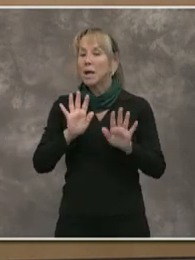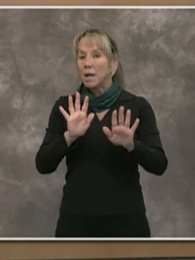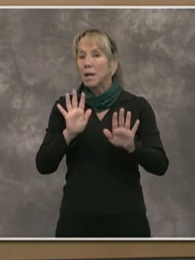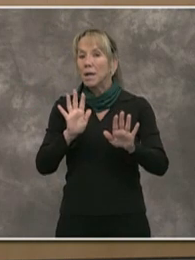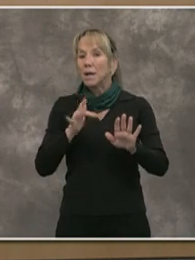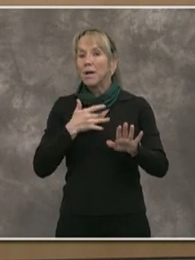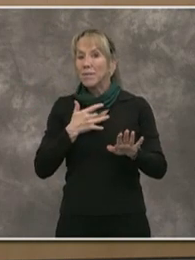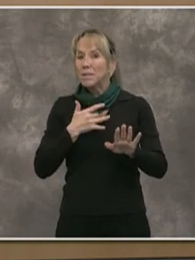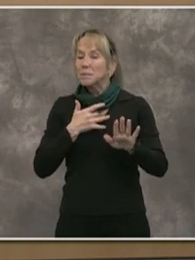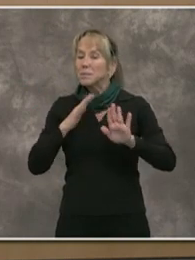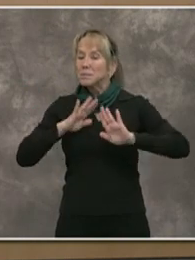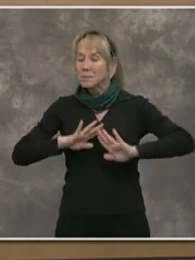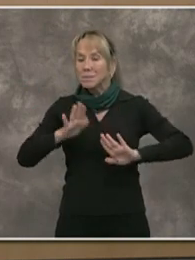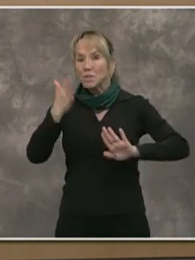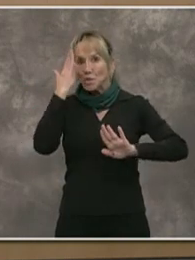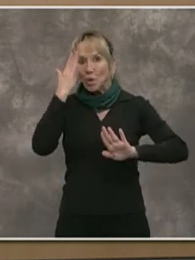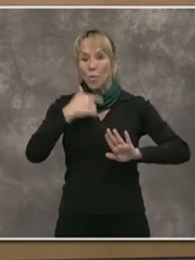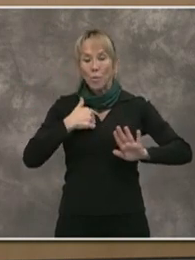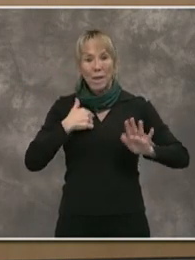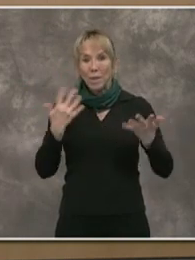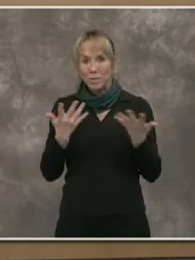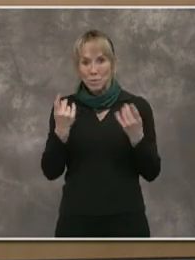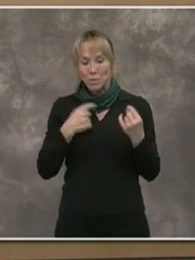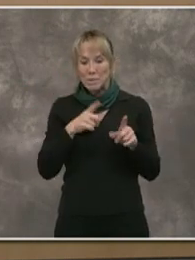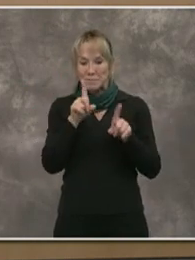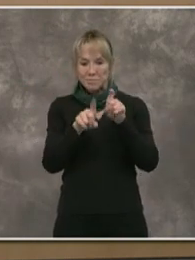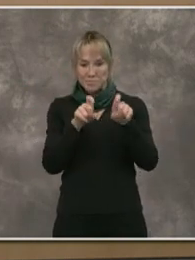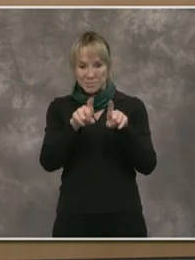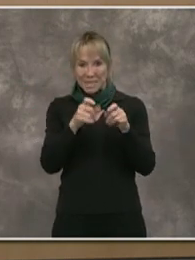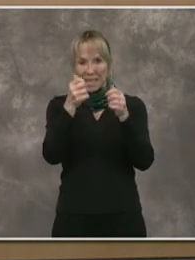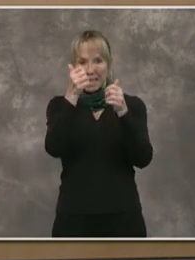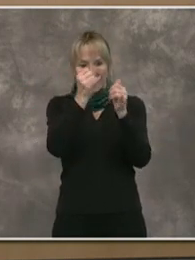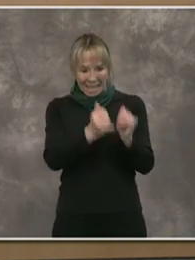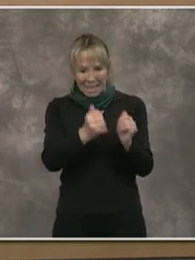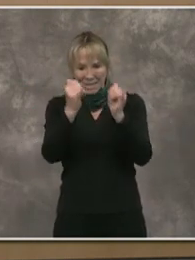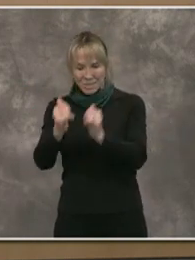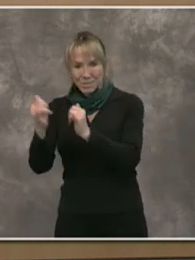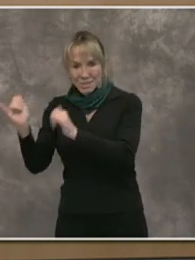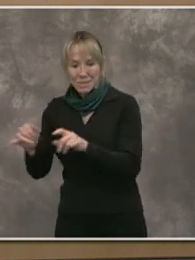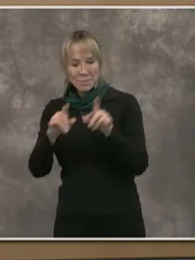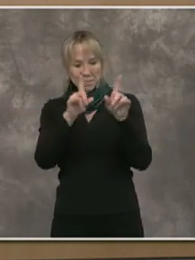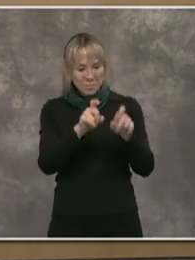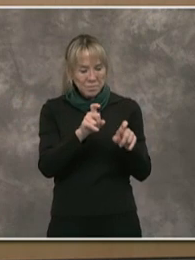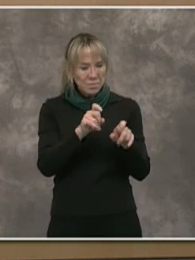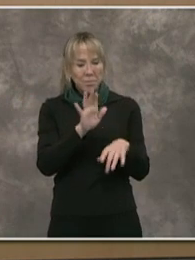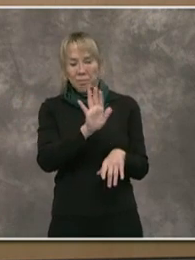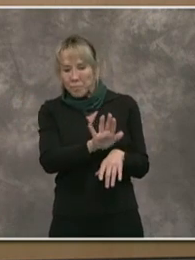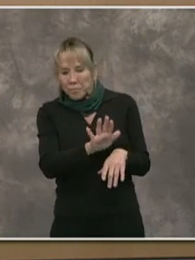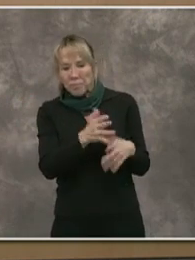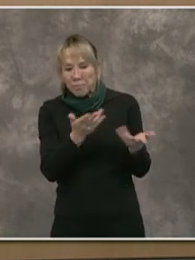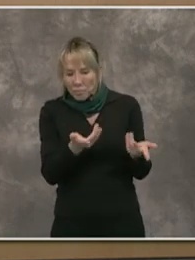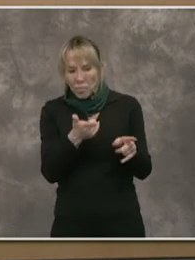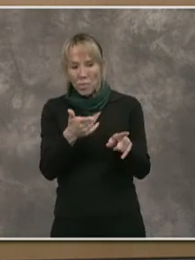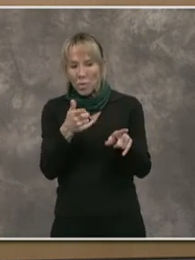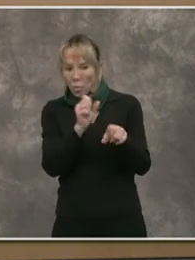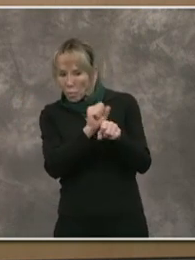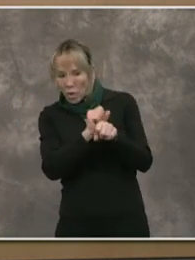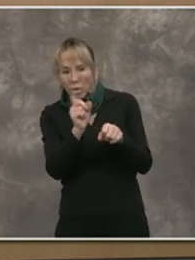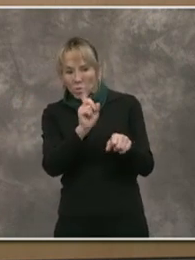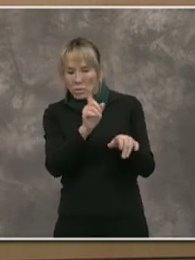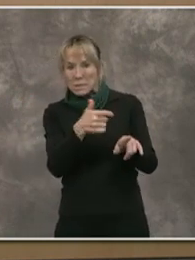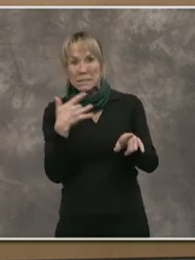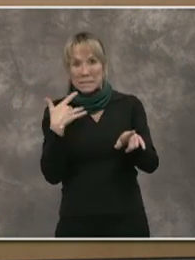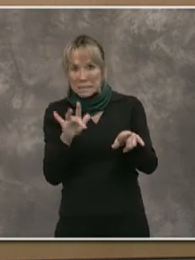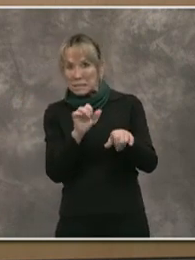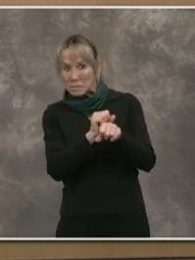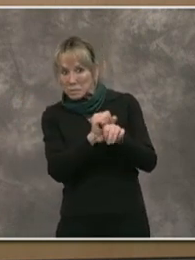we interview each individual and try to determine if there are any sensitive occupations. And in doing that,